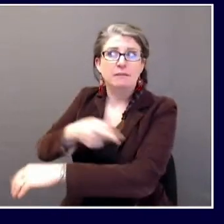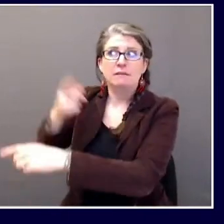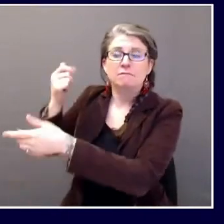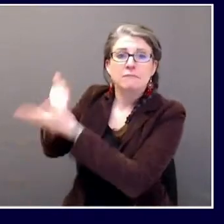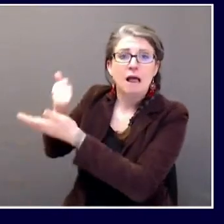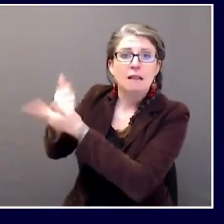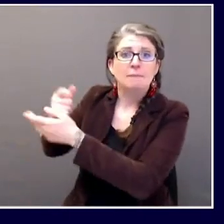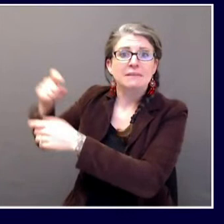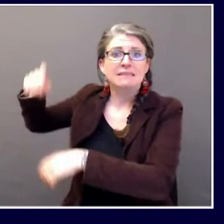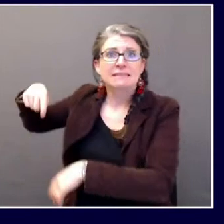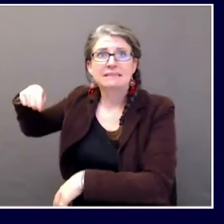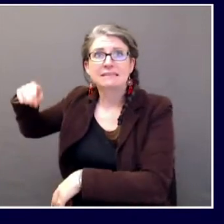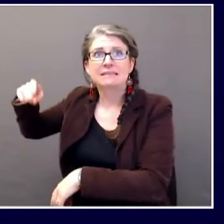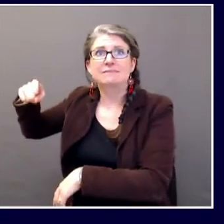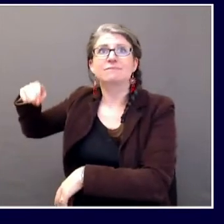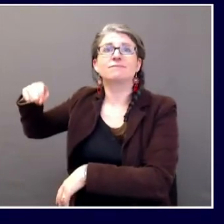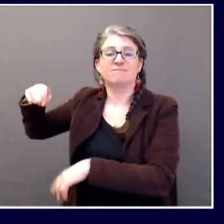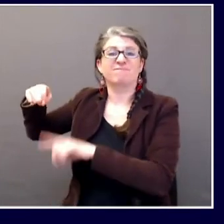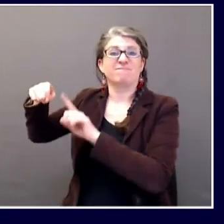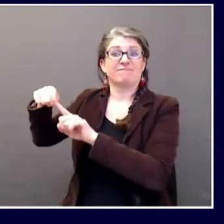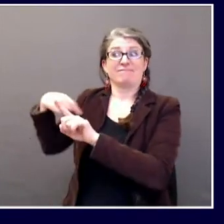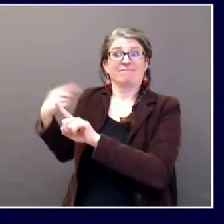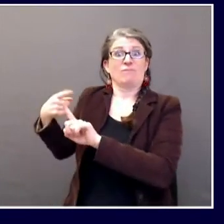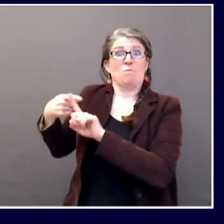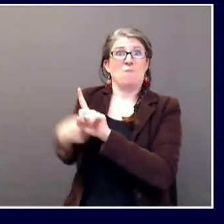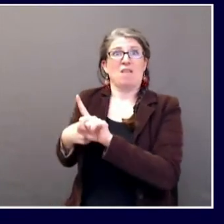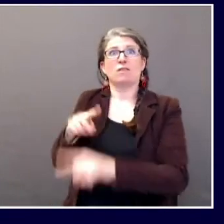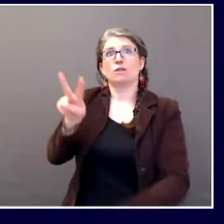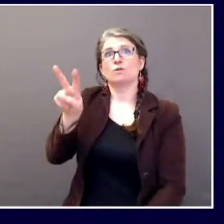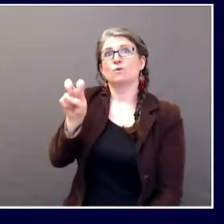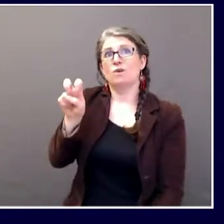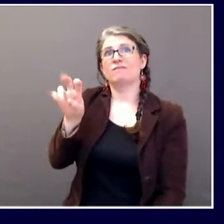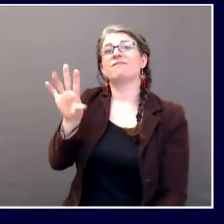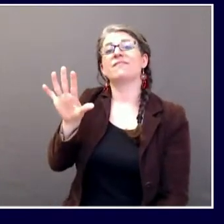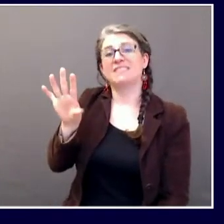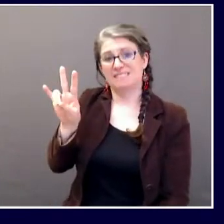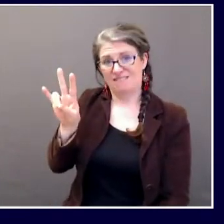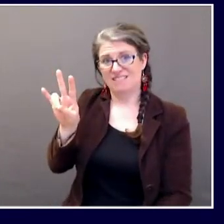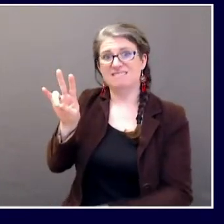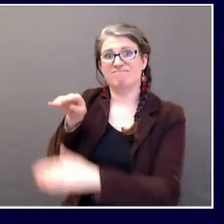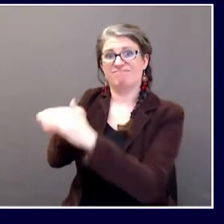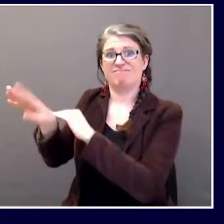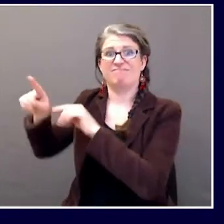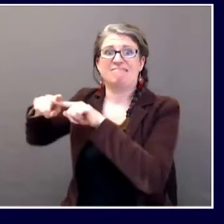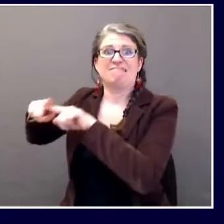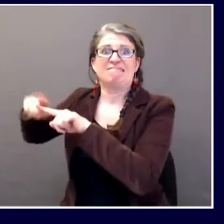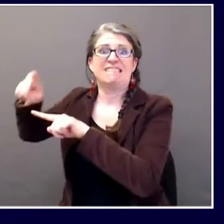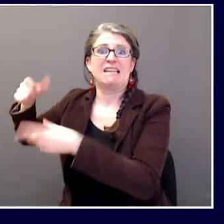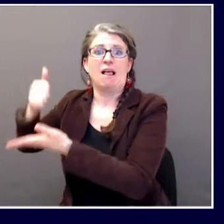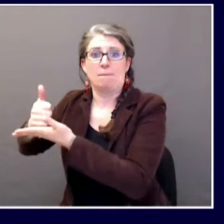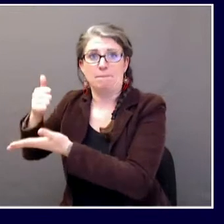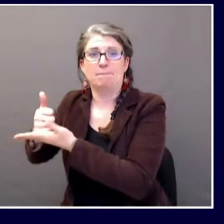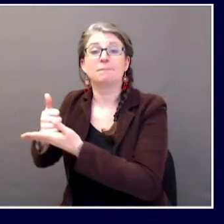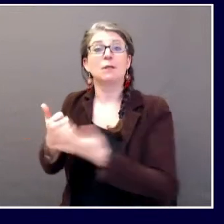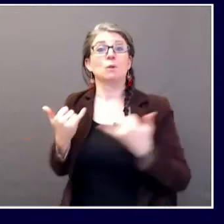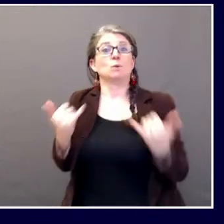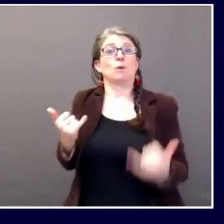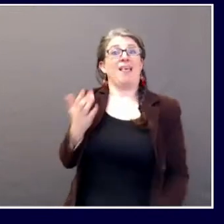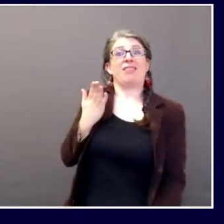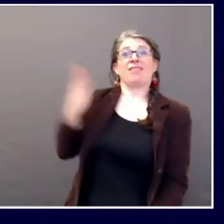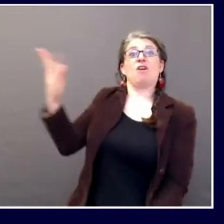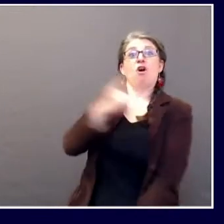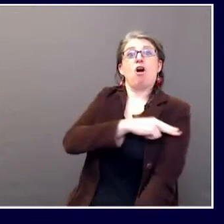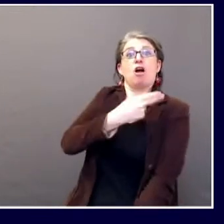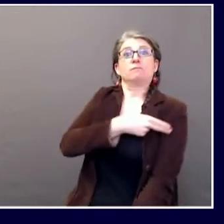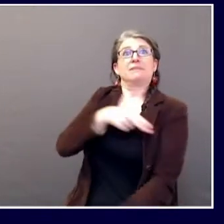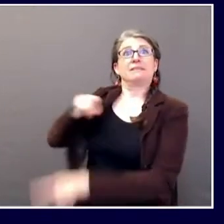257 people have been hospitalized. Right now in Maine, 157 people are in the